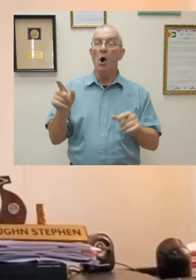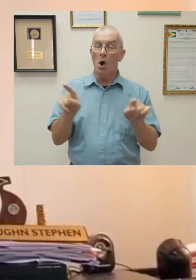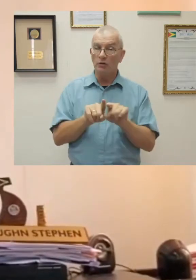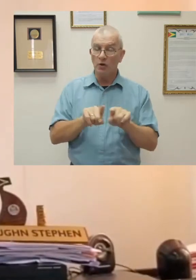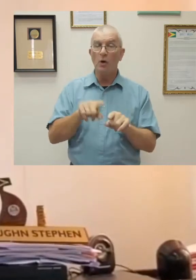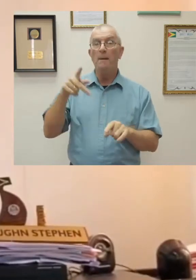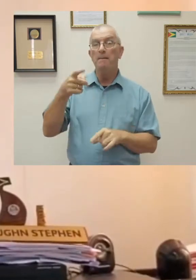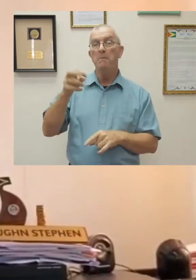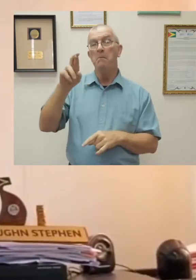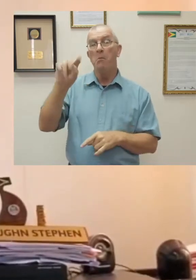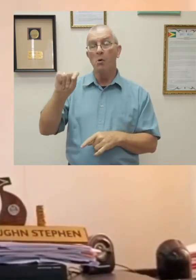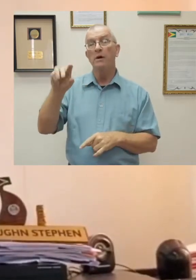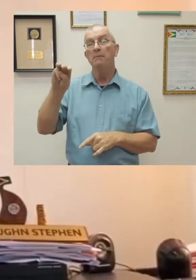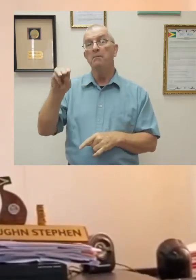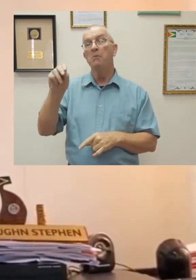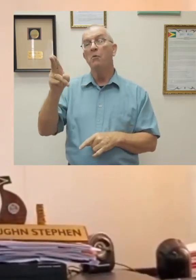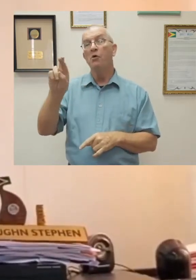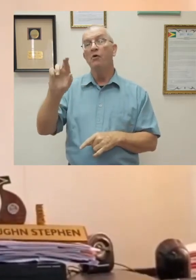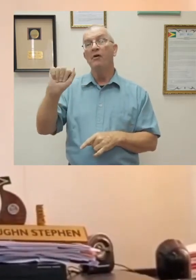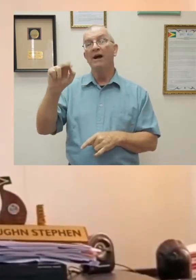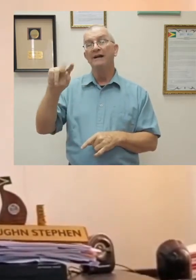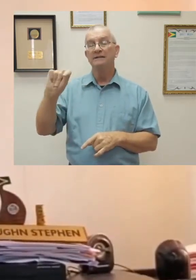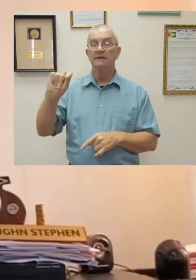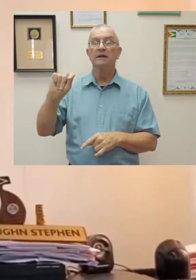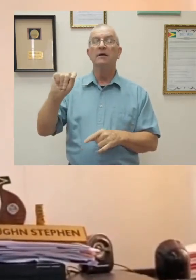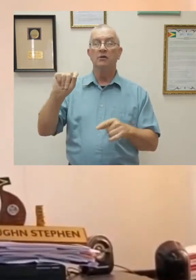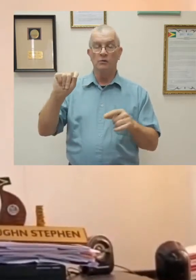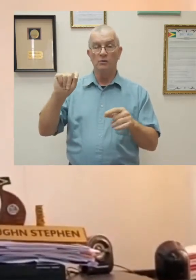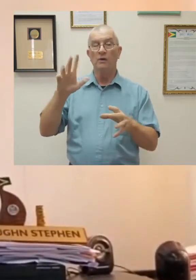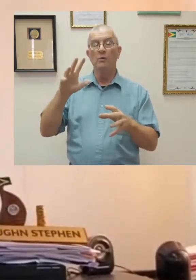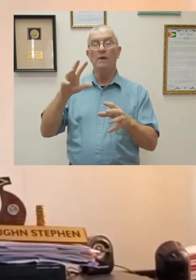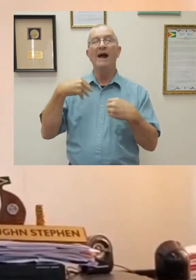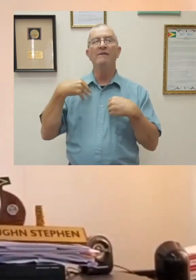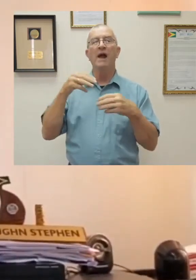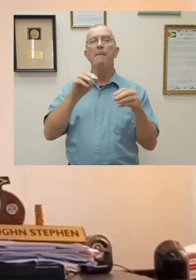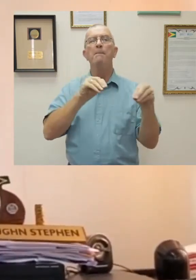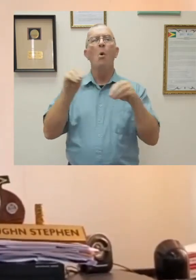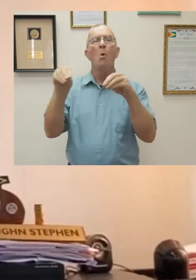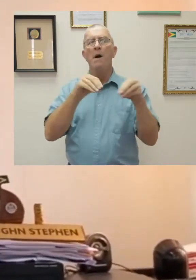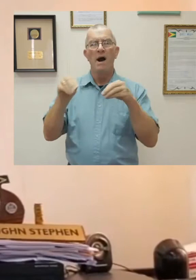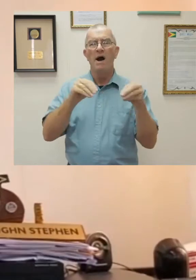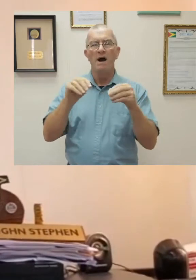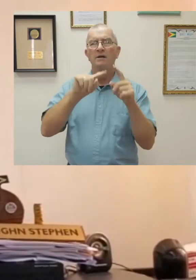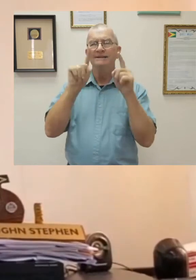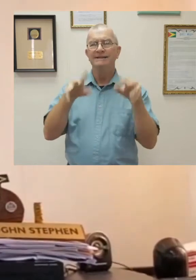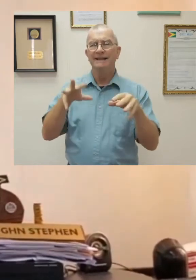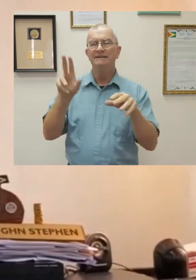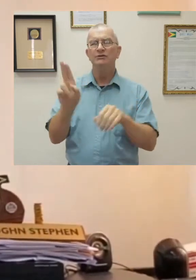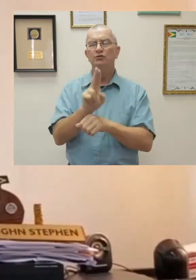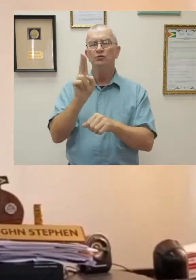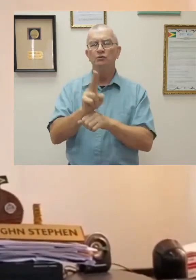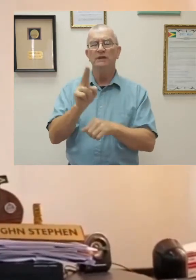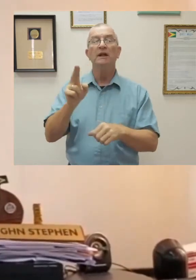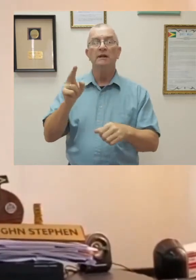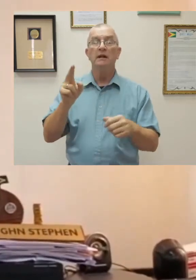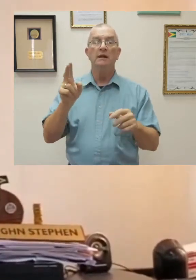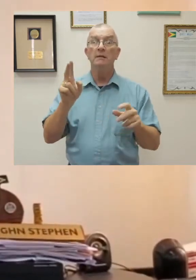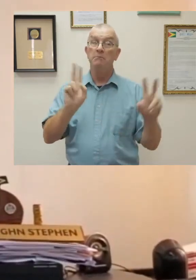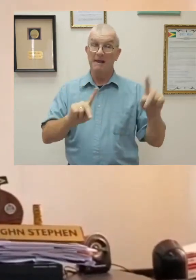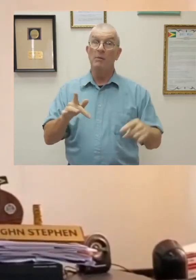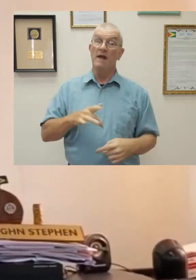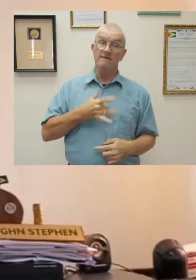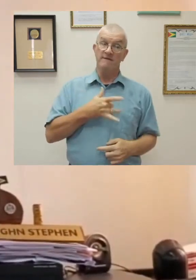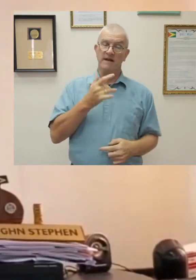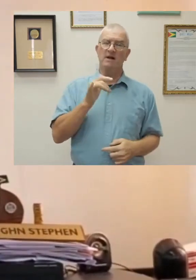Port Moran, we would have implemented and installed our mobile testing unit, where the general public, persons who feel that